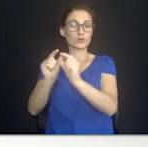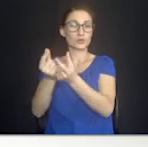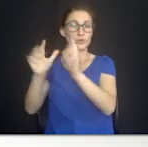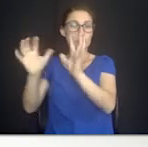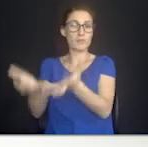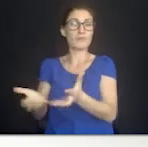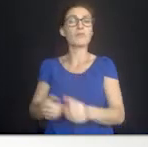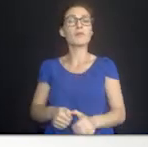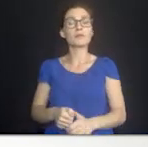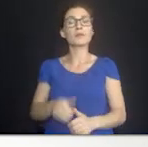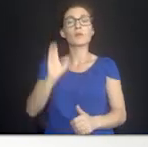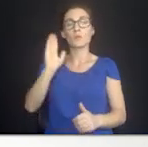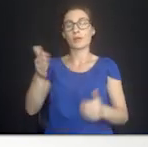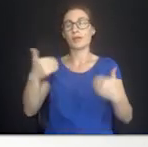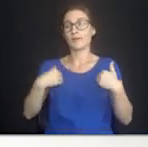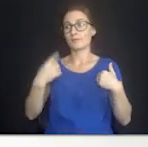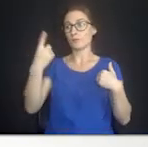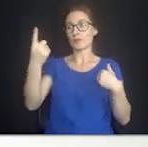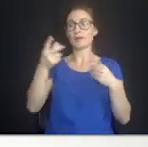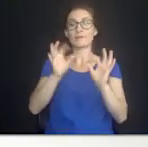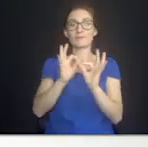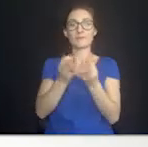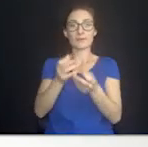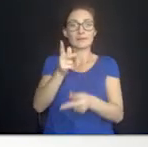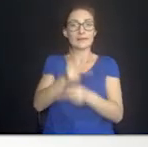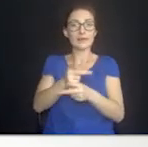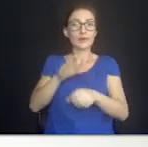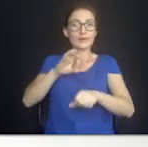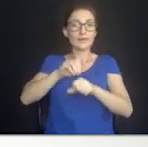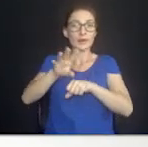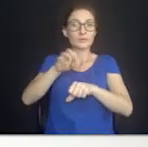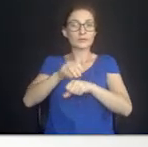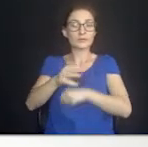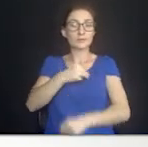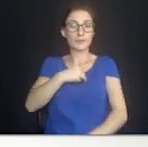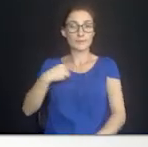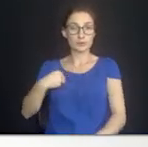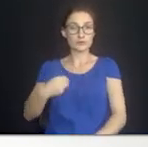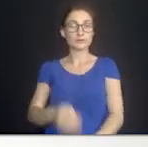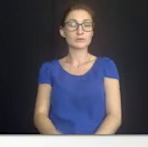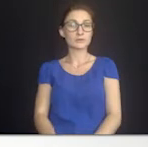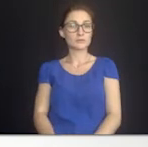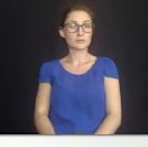And we'll hear a little more about them from one of our Family Care Council members in a little later.